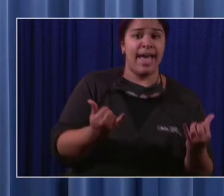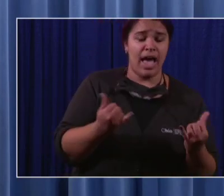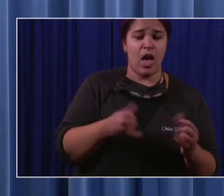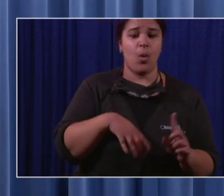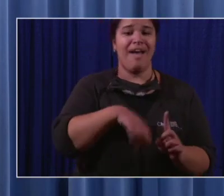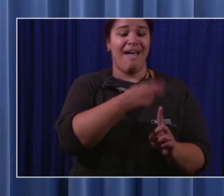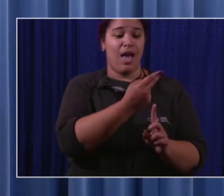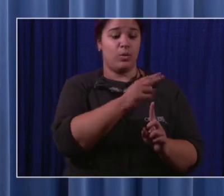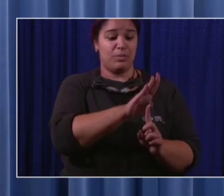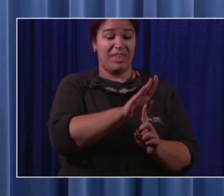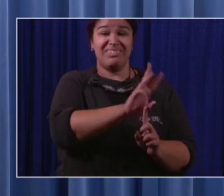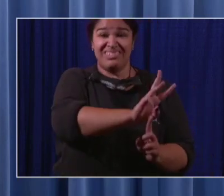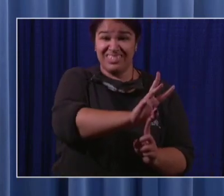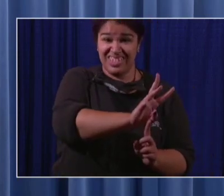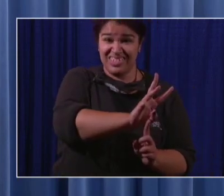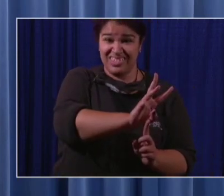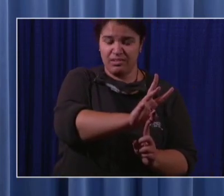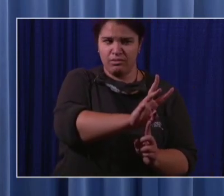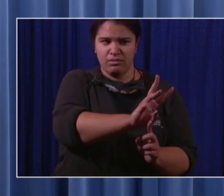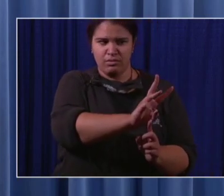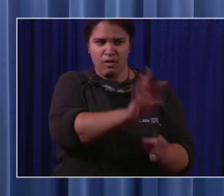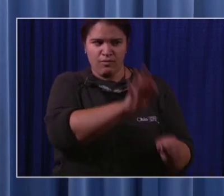money?